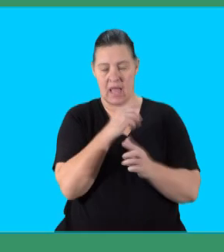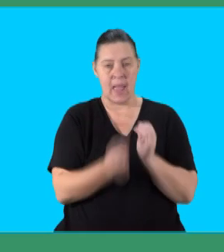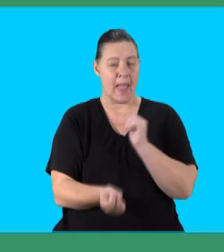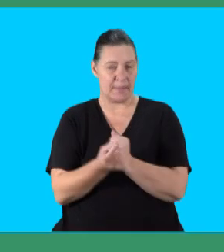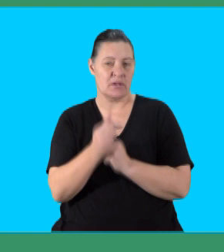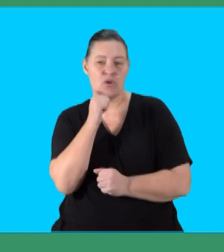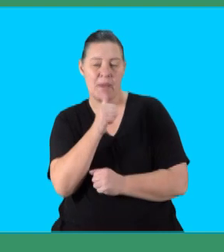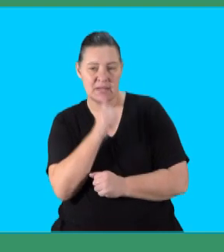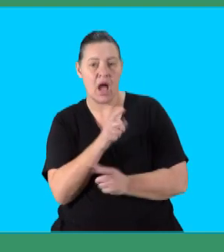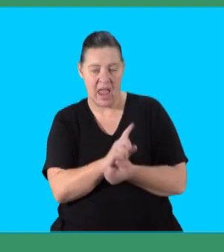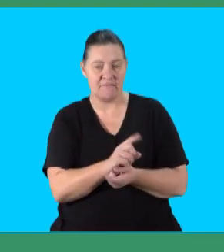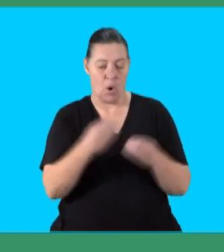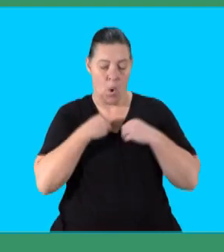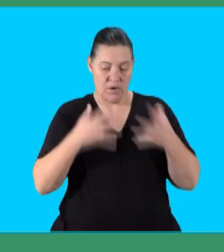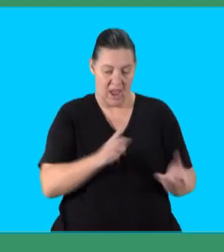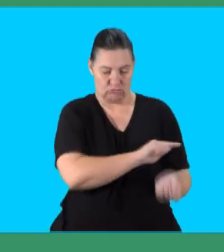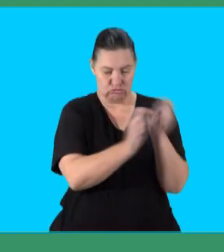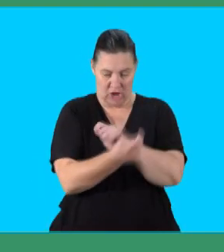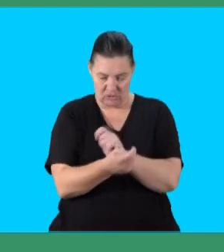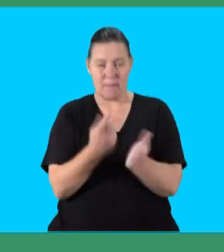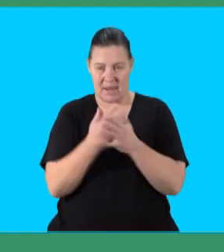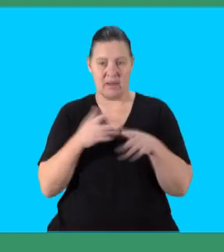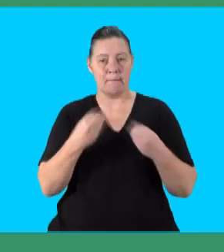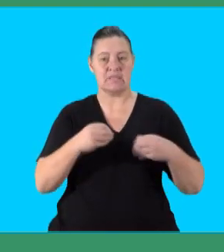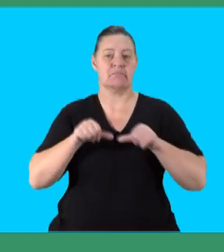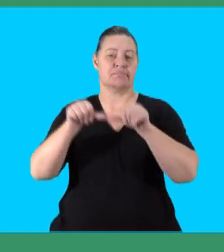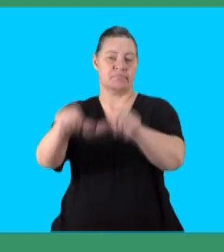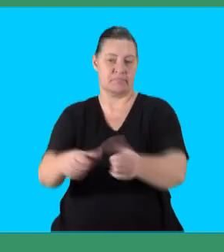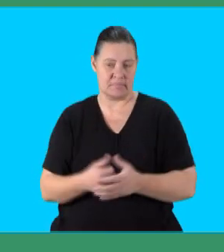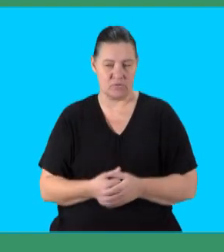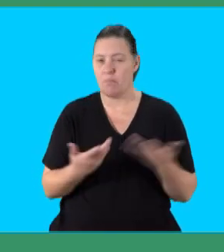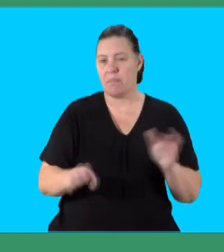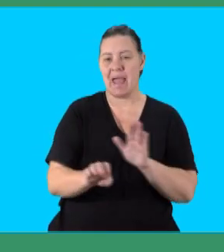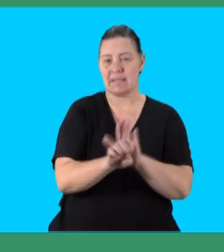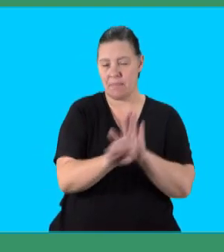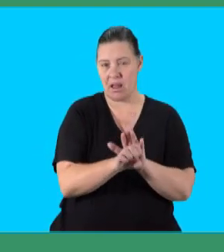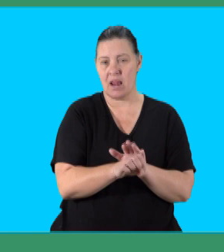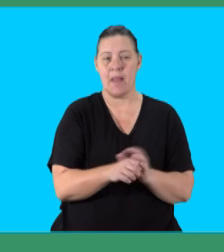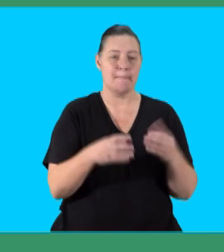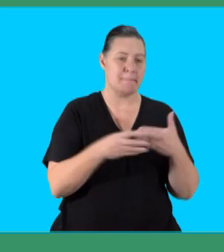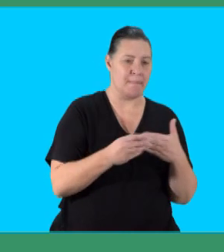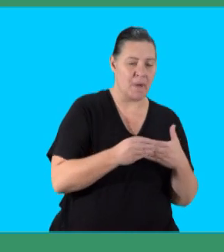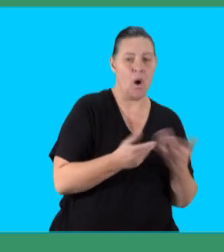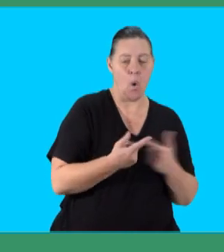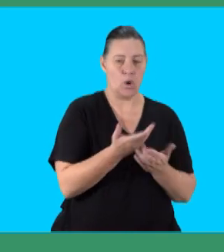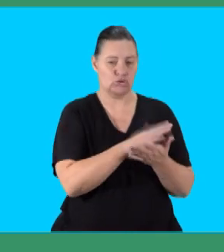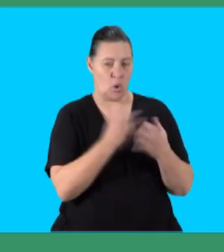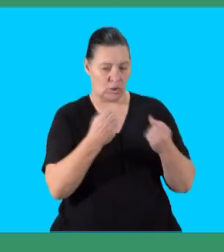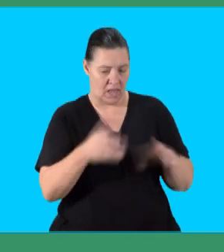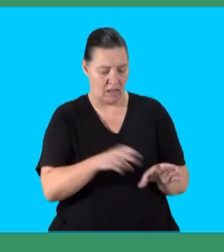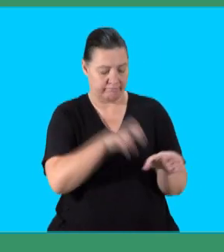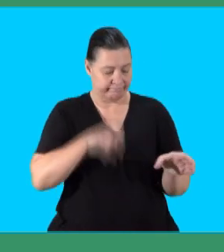if a change of ownership takes place. For example, if a member or shareholder retires, the business can continue to